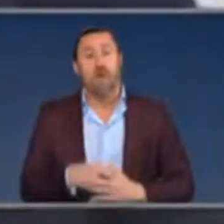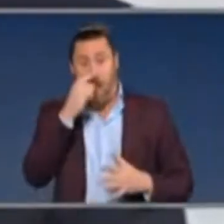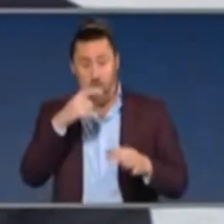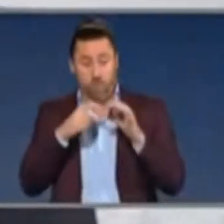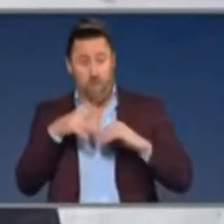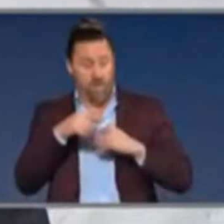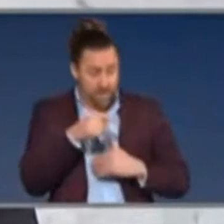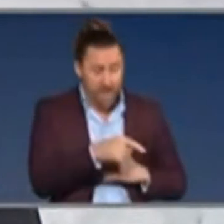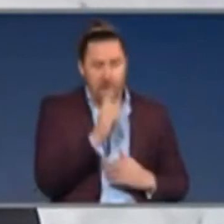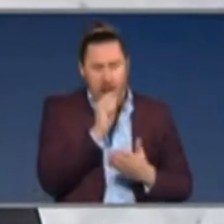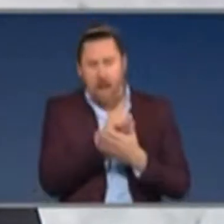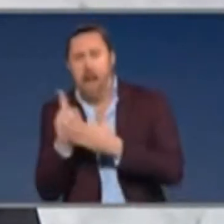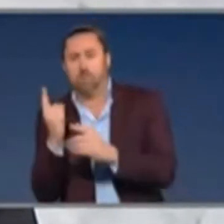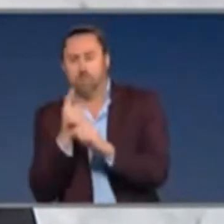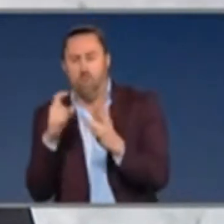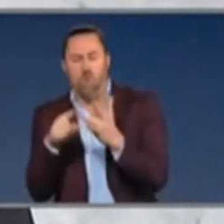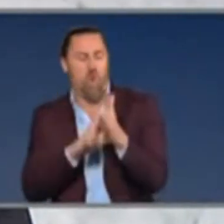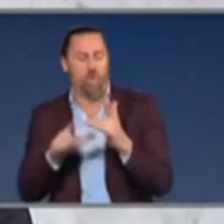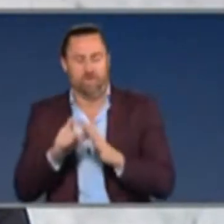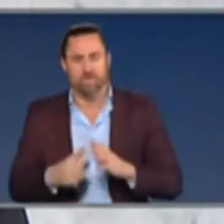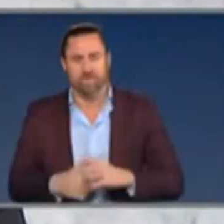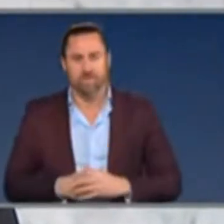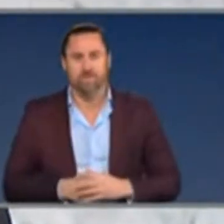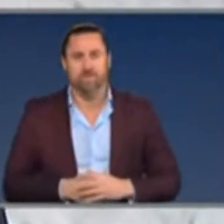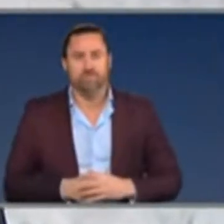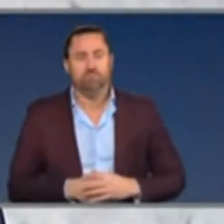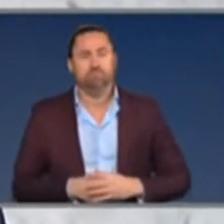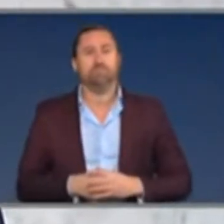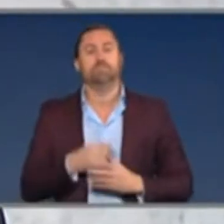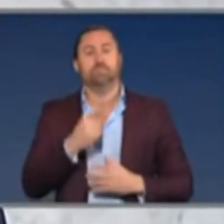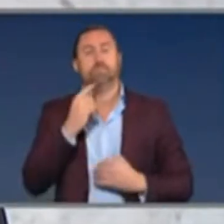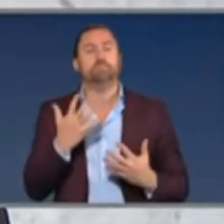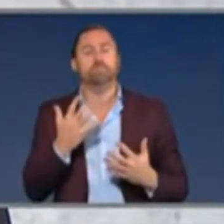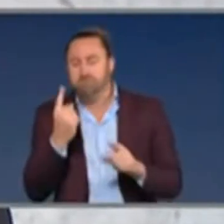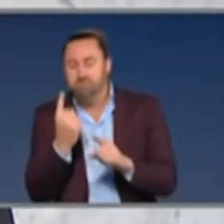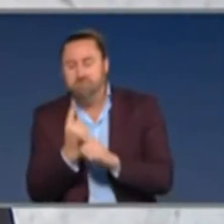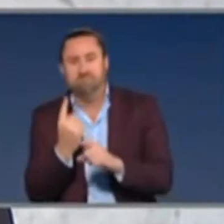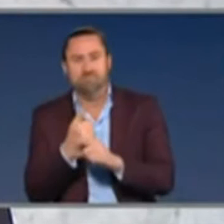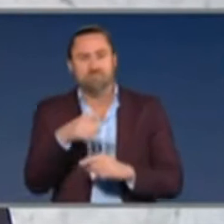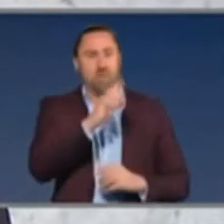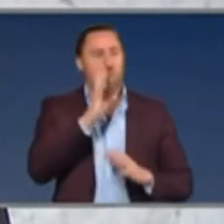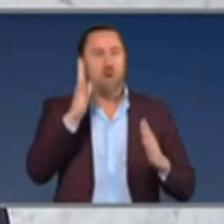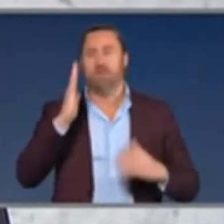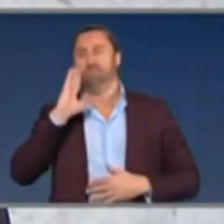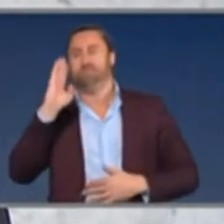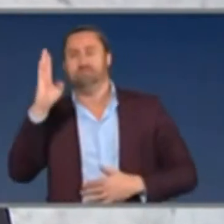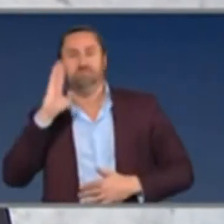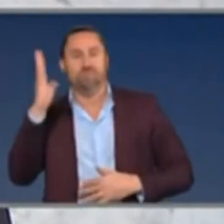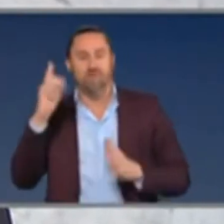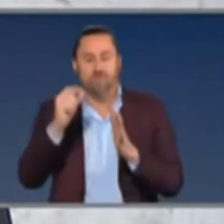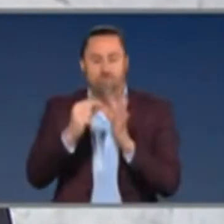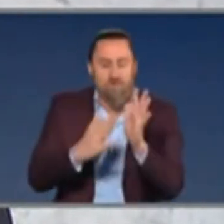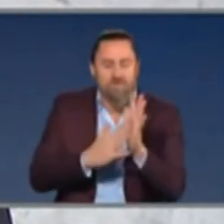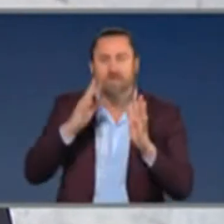can return to the pandemic issues afterwards. Yeah. We've heard many moving and passionate speeches by Prime Ministers